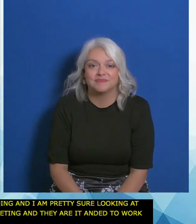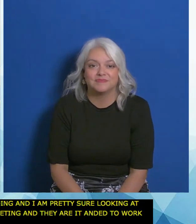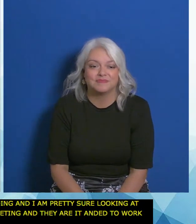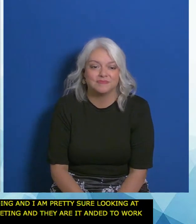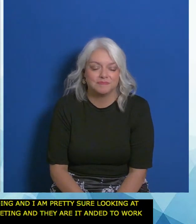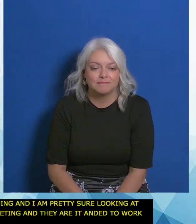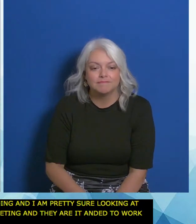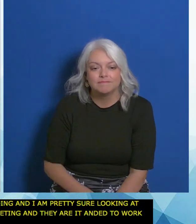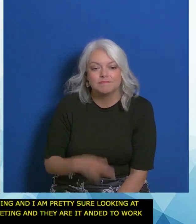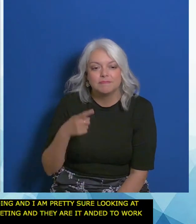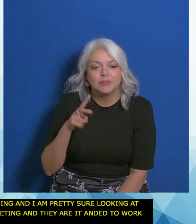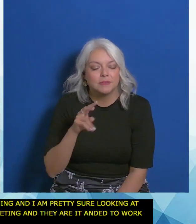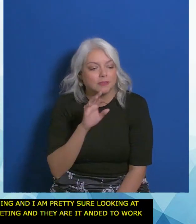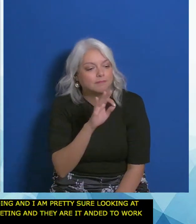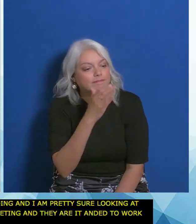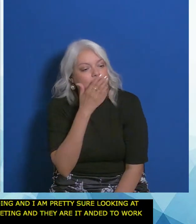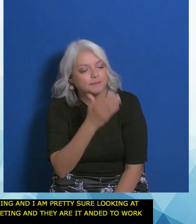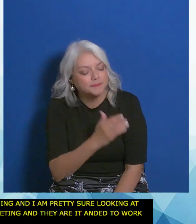Thank you.